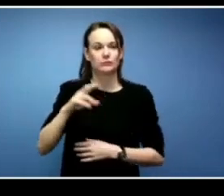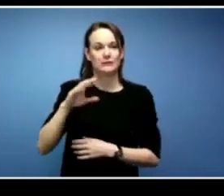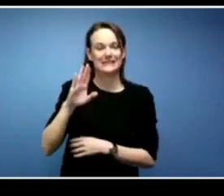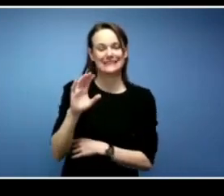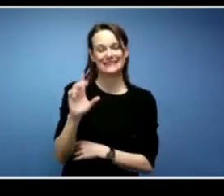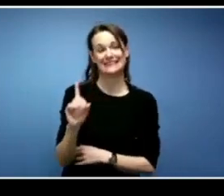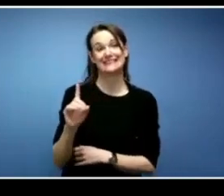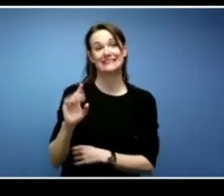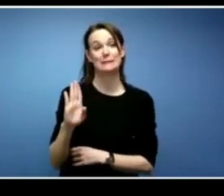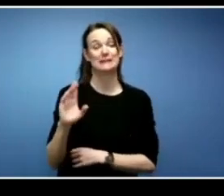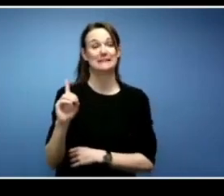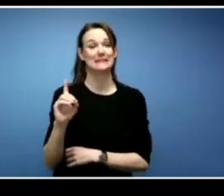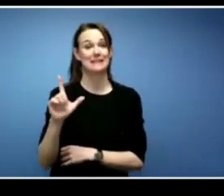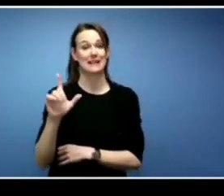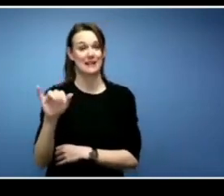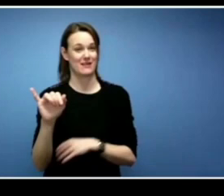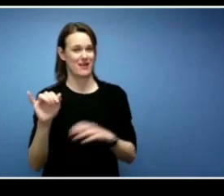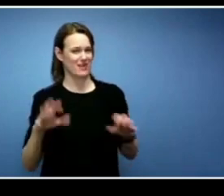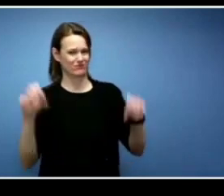Double or Buddy Day